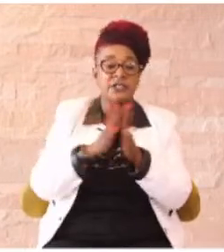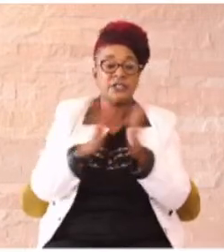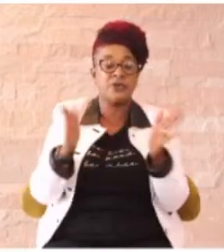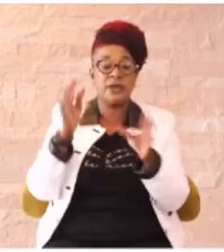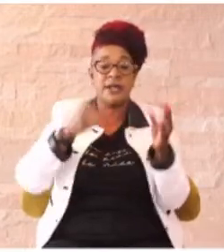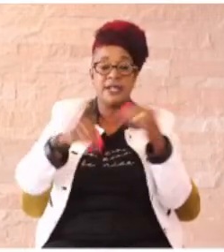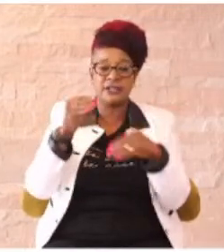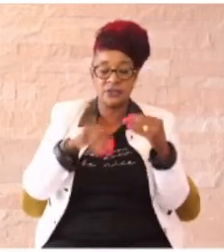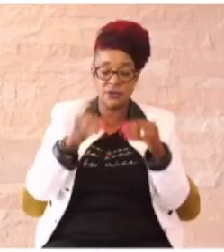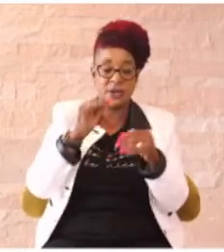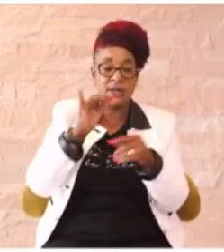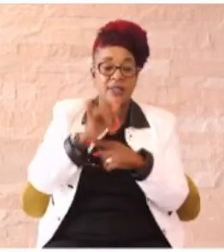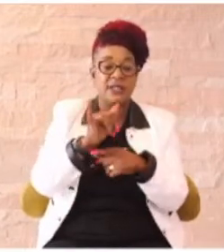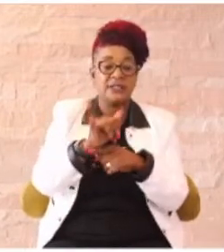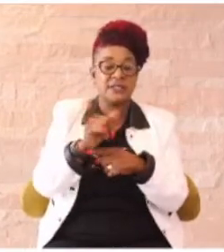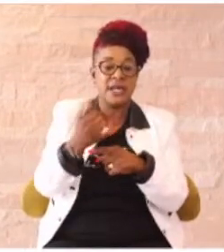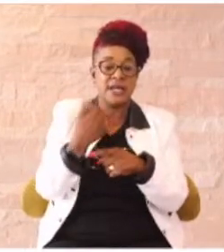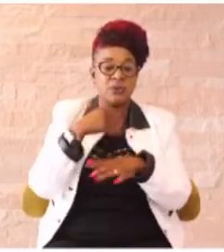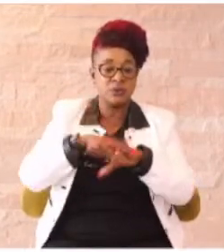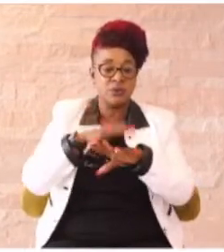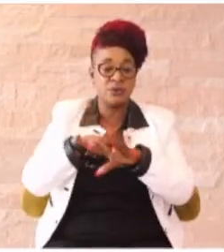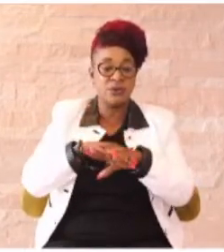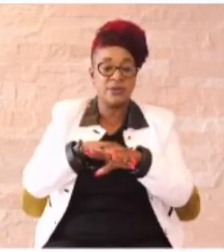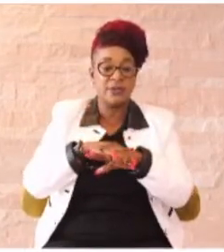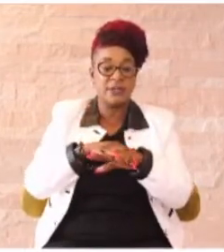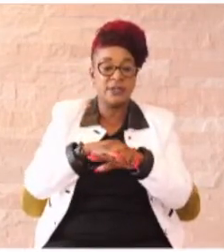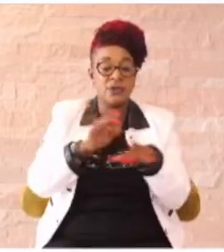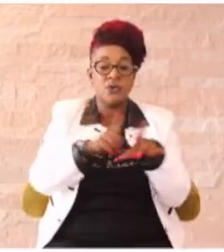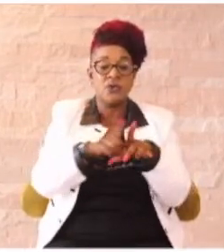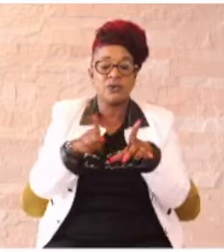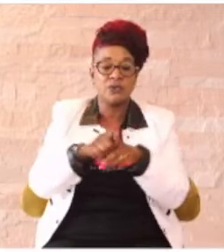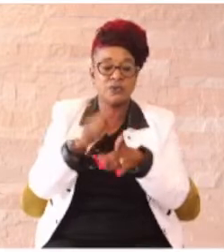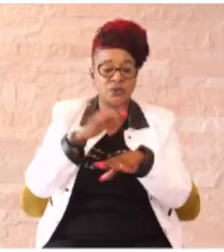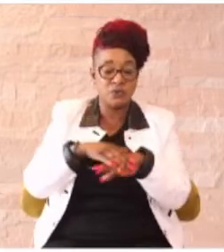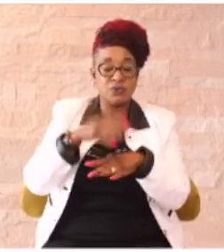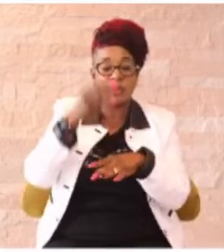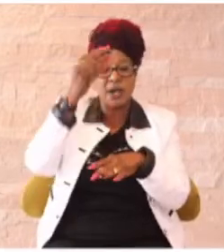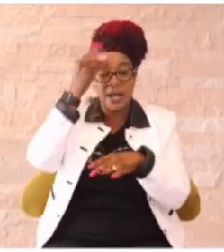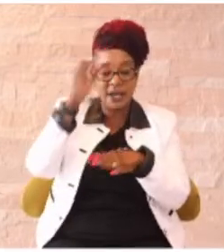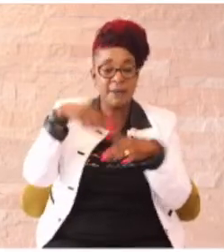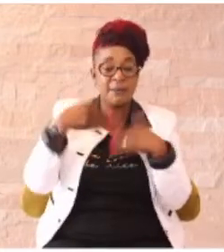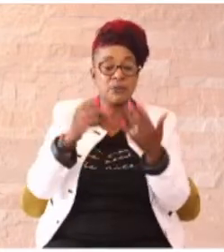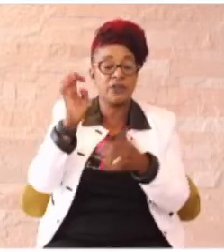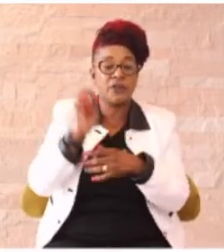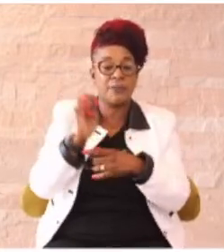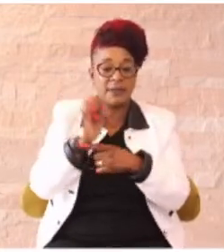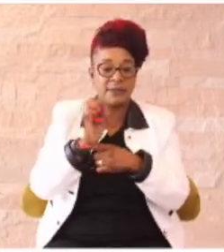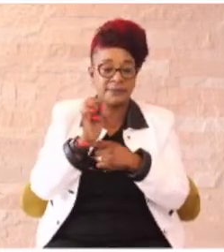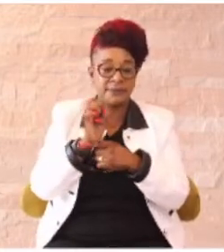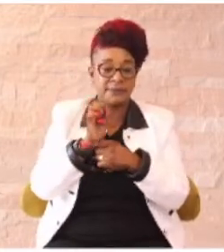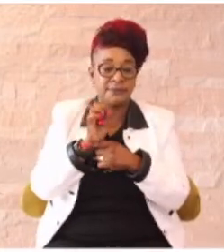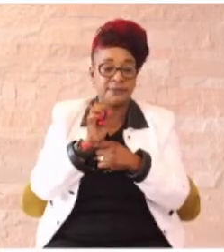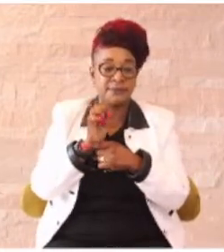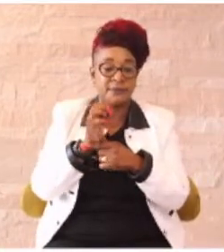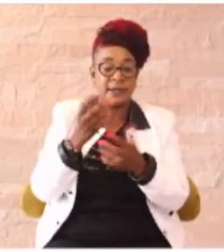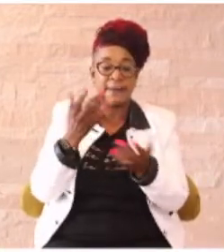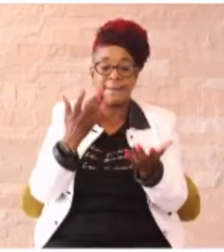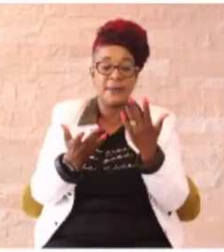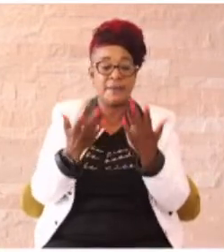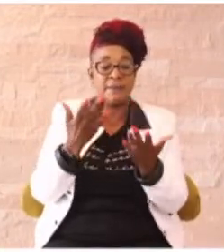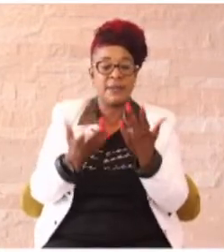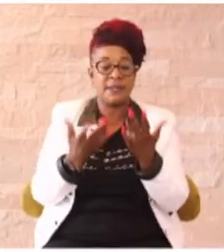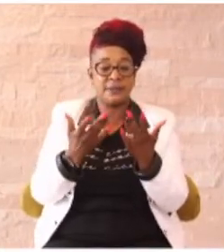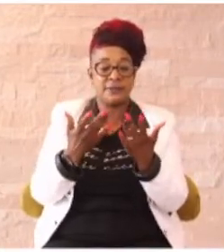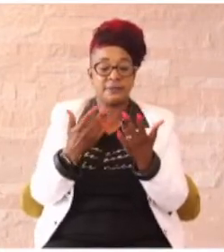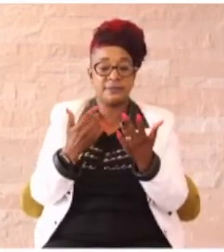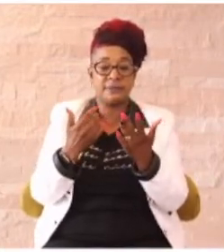think that was really good. It was also really nice to learn about Ethiopia, and maybe this is also a